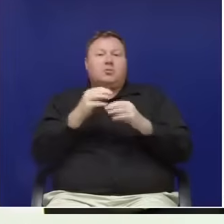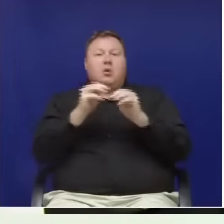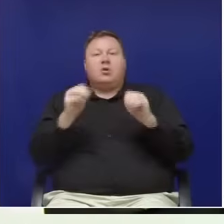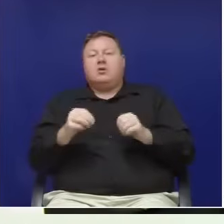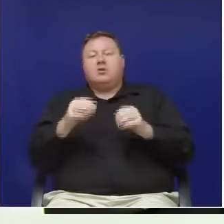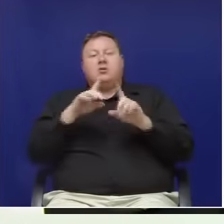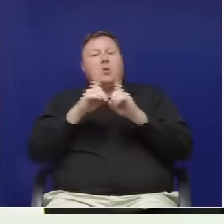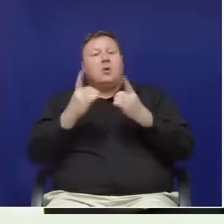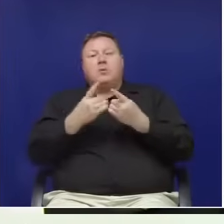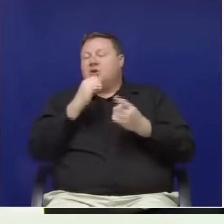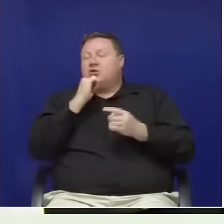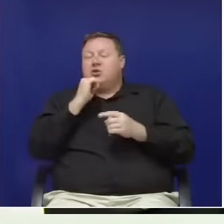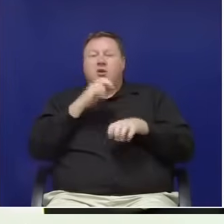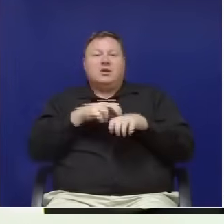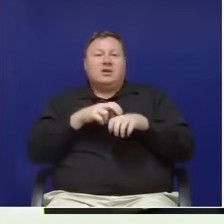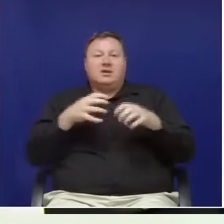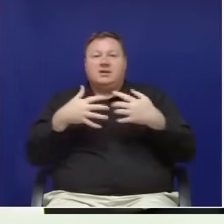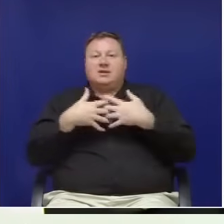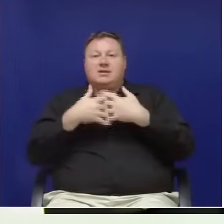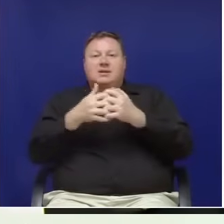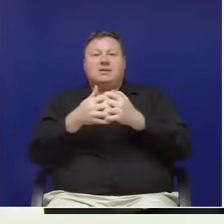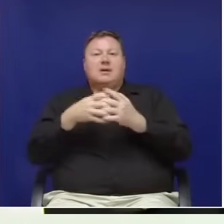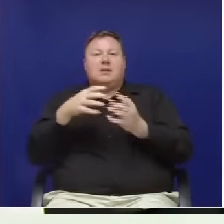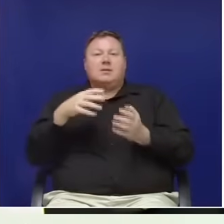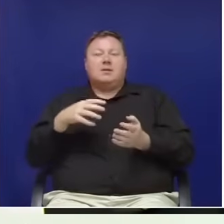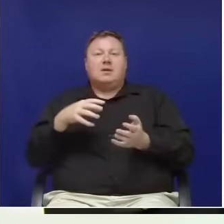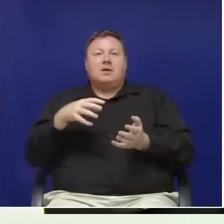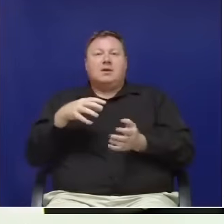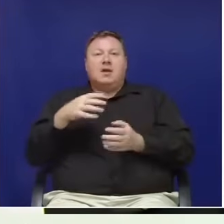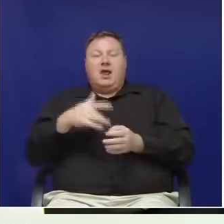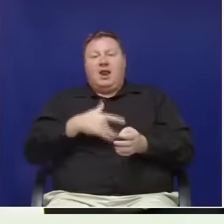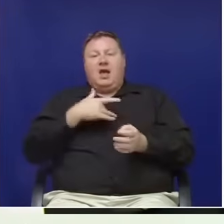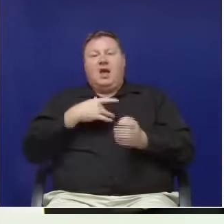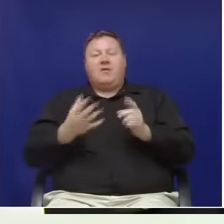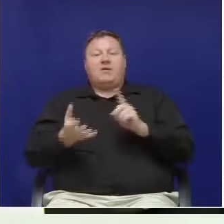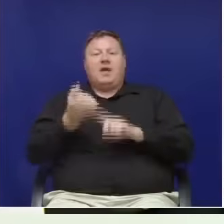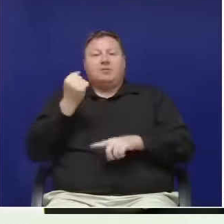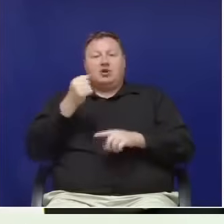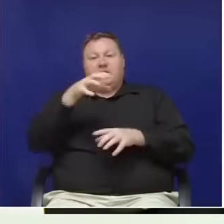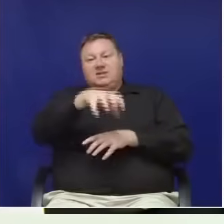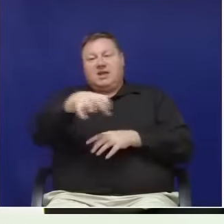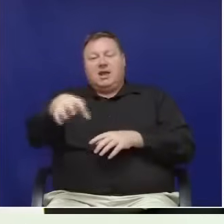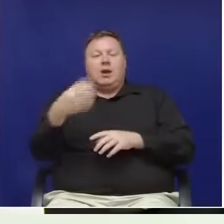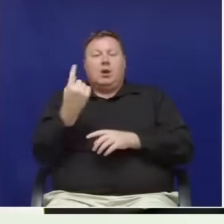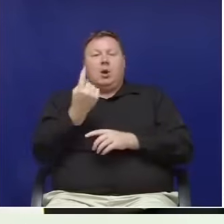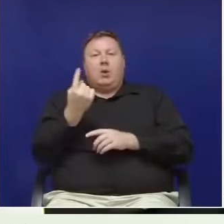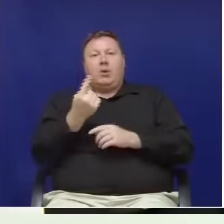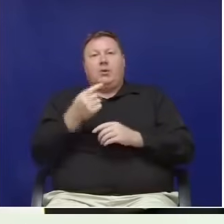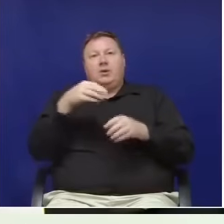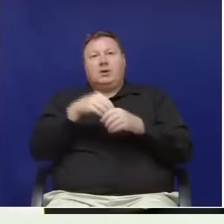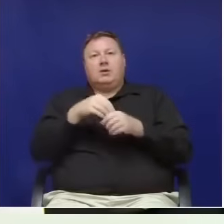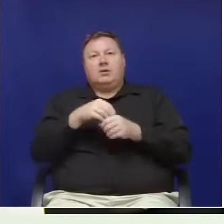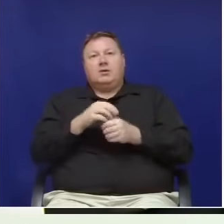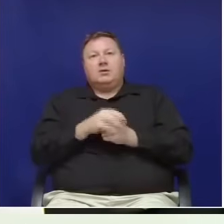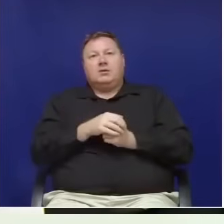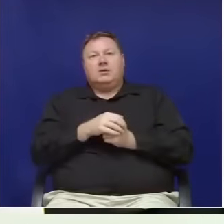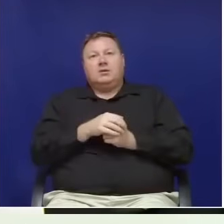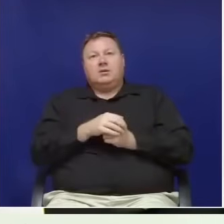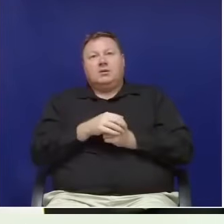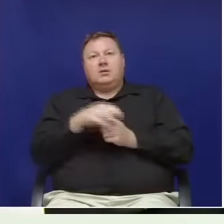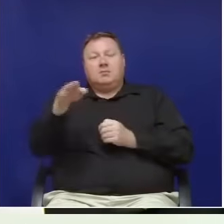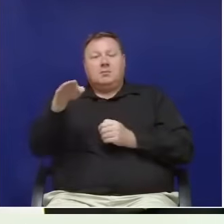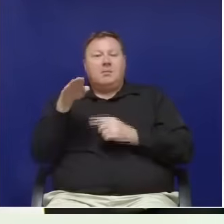to establish expensive standalone live capture setups within the branches. In short, Chair,